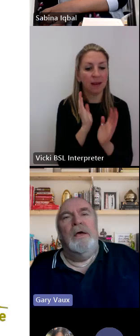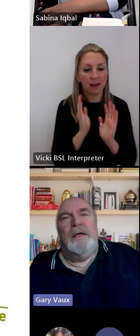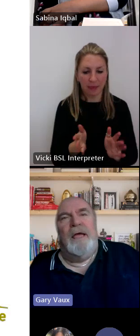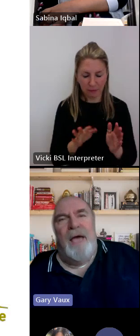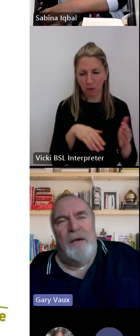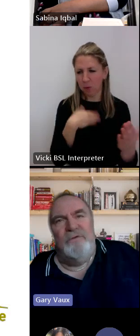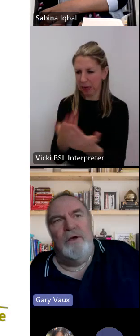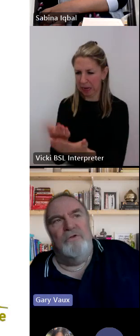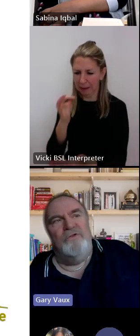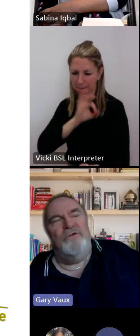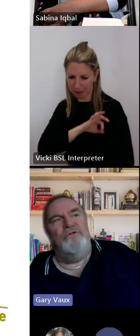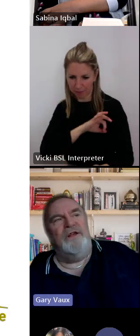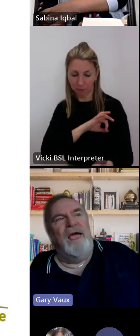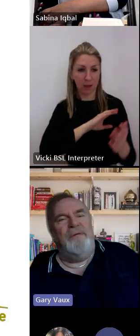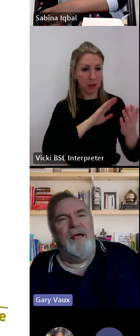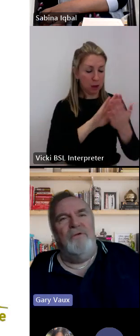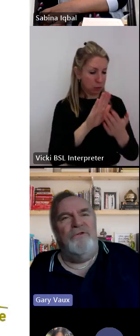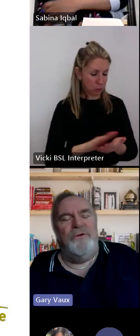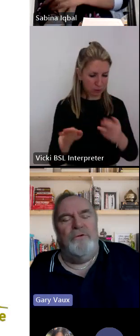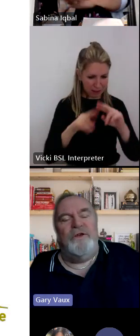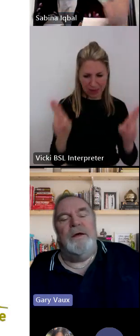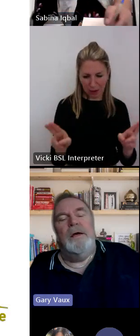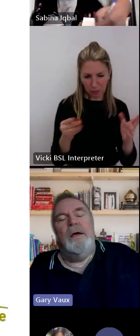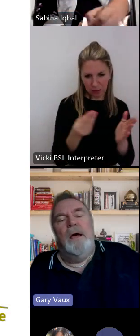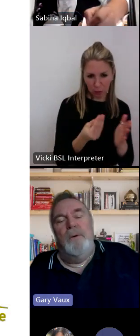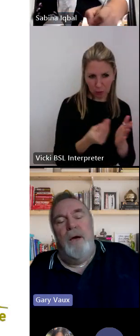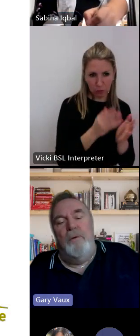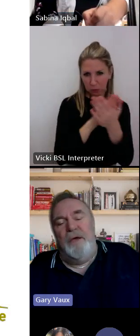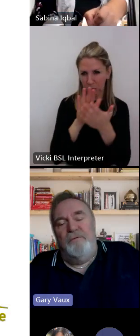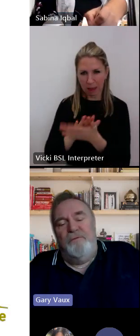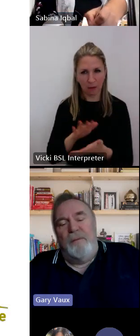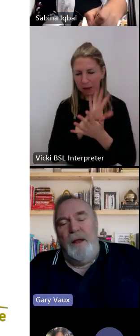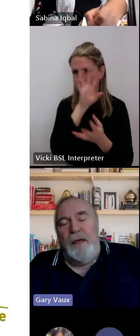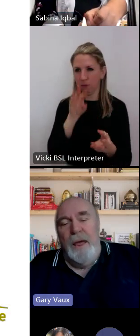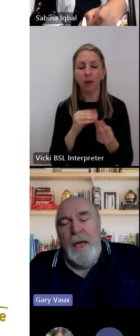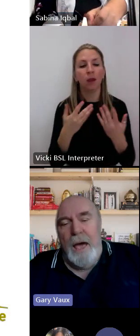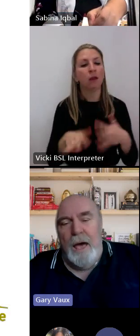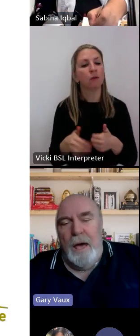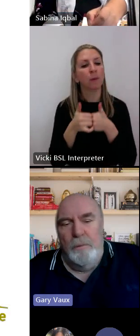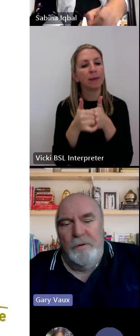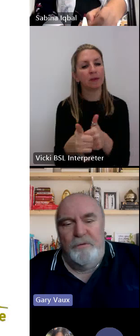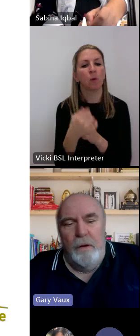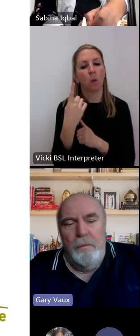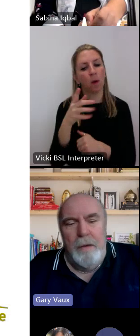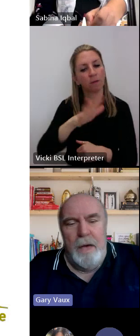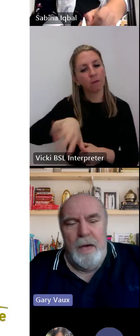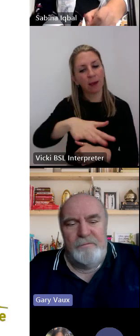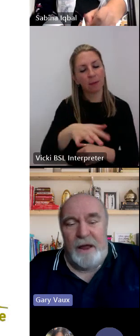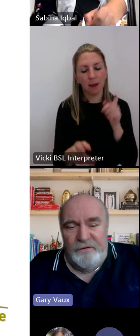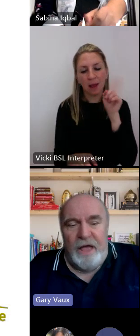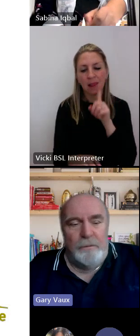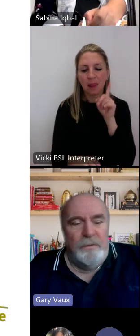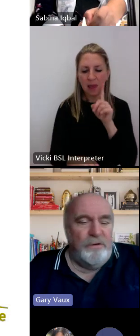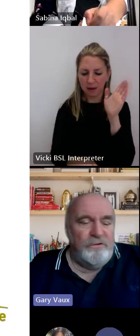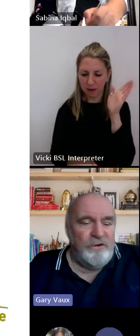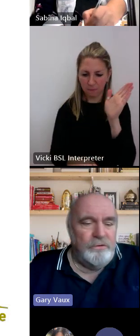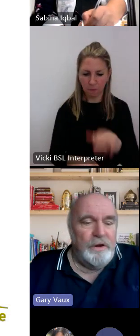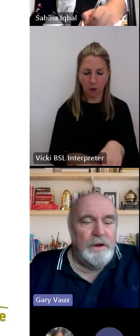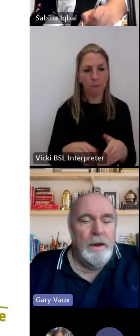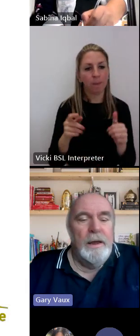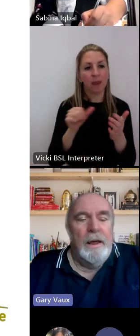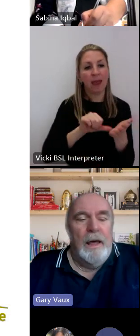claims, get their housing costs sorted, get everything else sorted. And we were helping a family, a woman from Afghanistan with